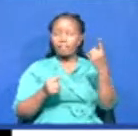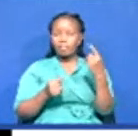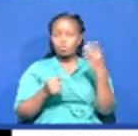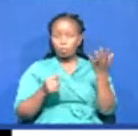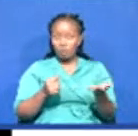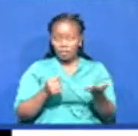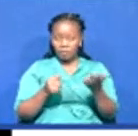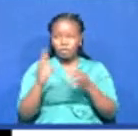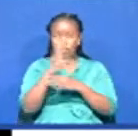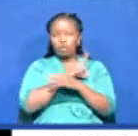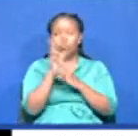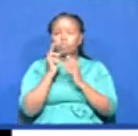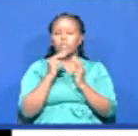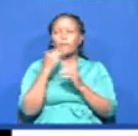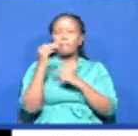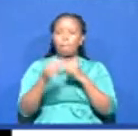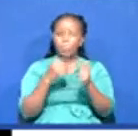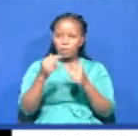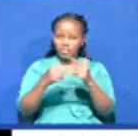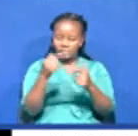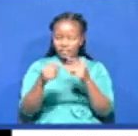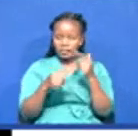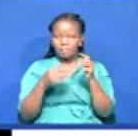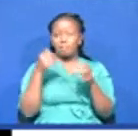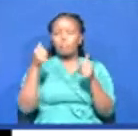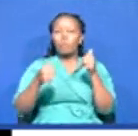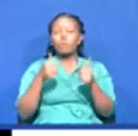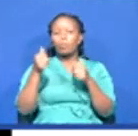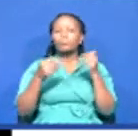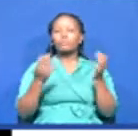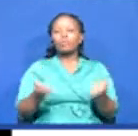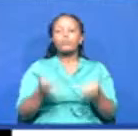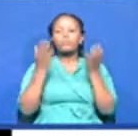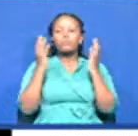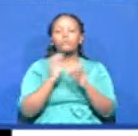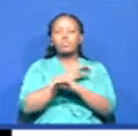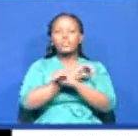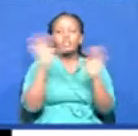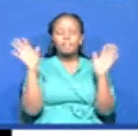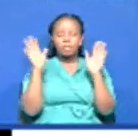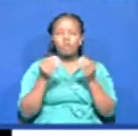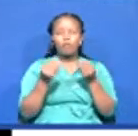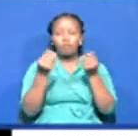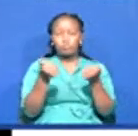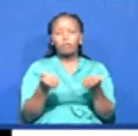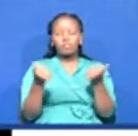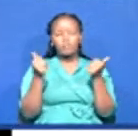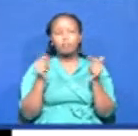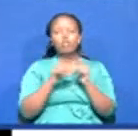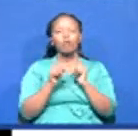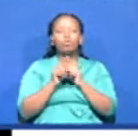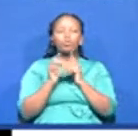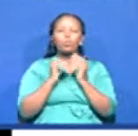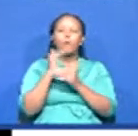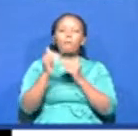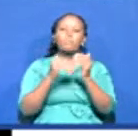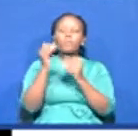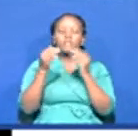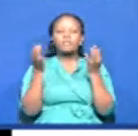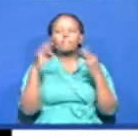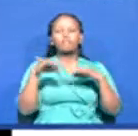enforcement processes, which will enhance efficiency of handling and processing formal